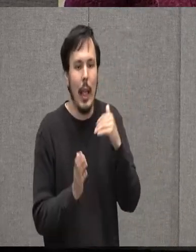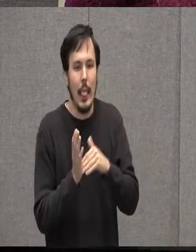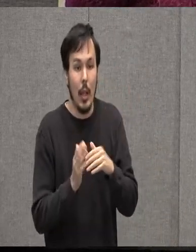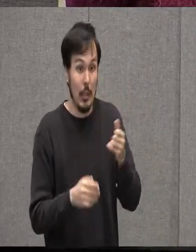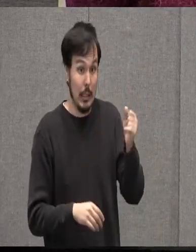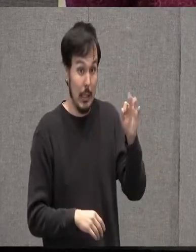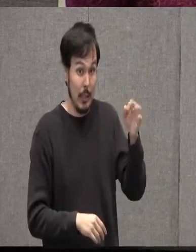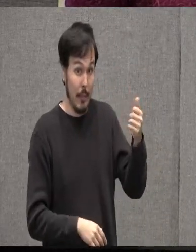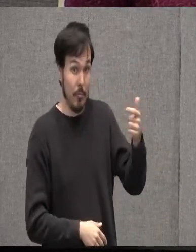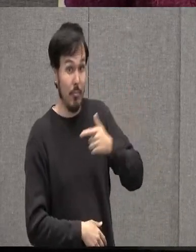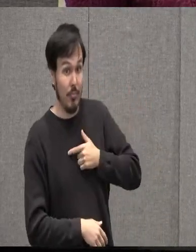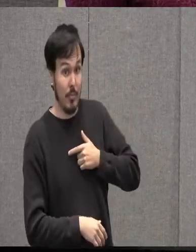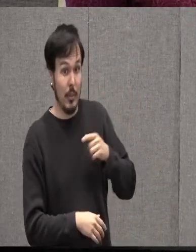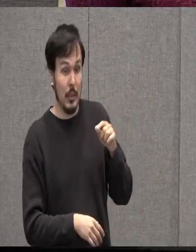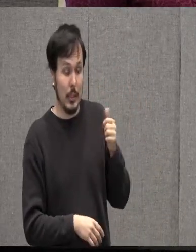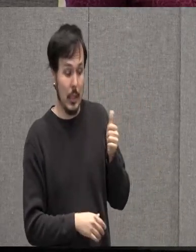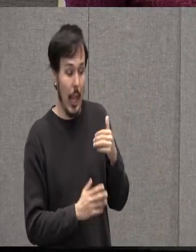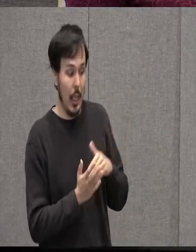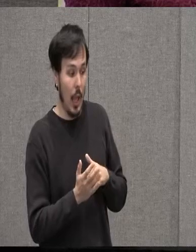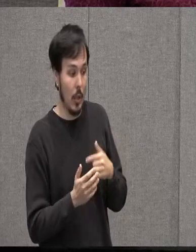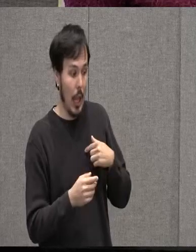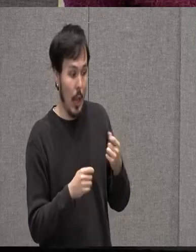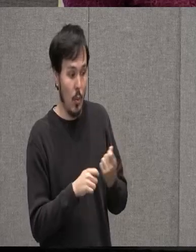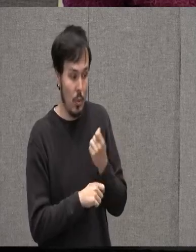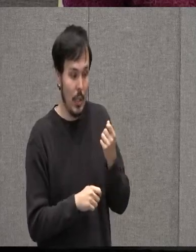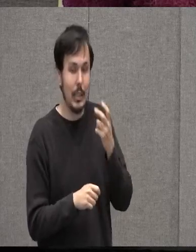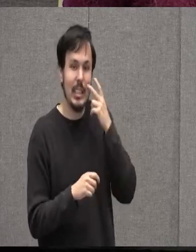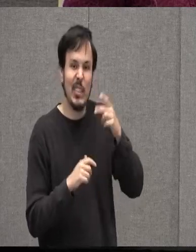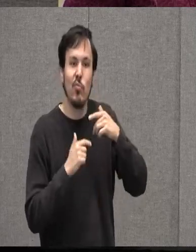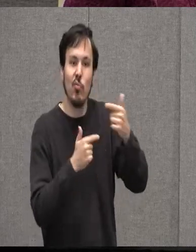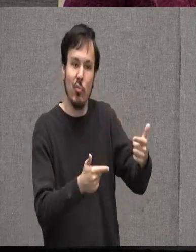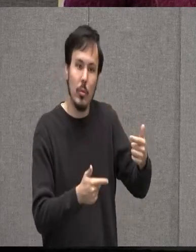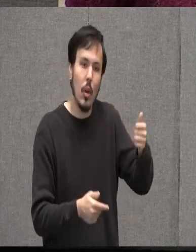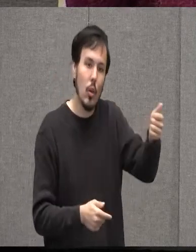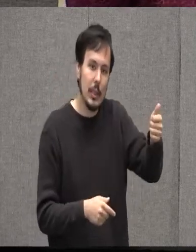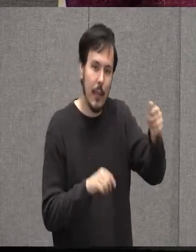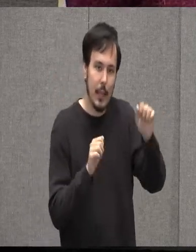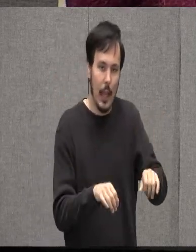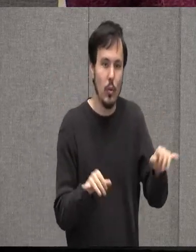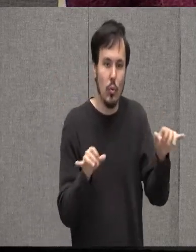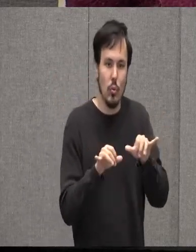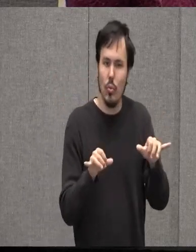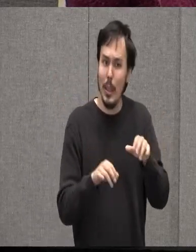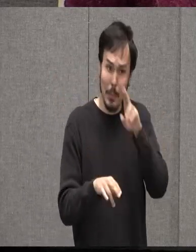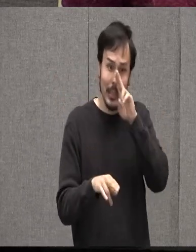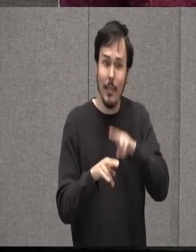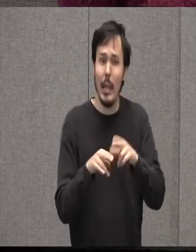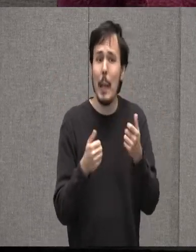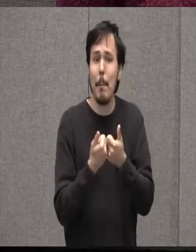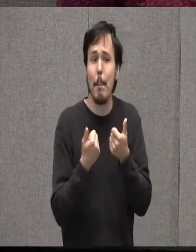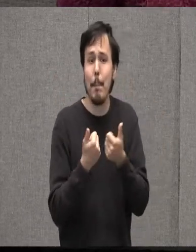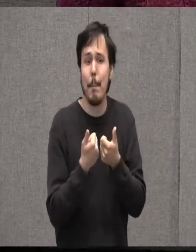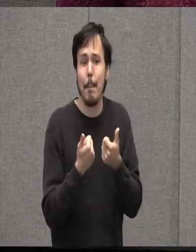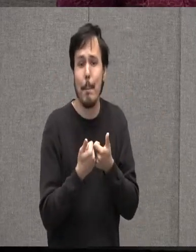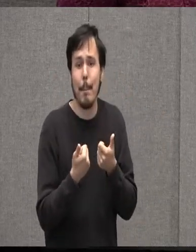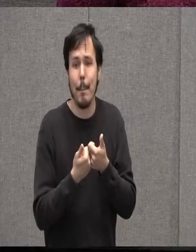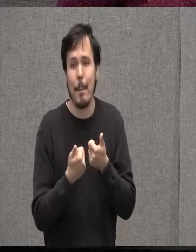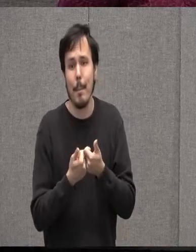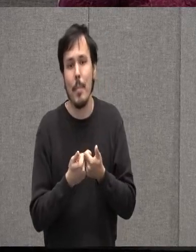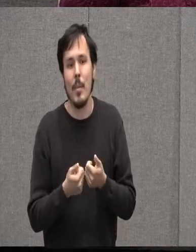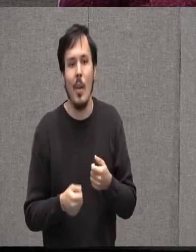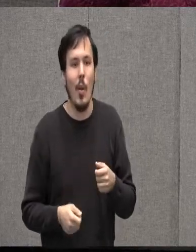with the running total is 350 and another 300 would make 650. So that